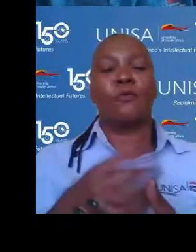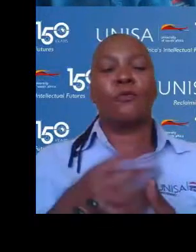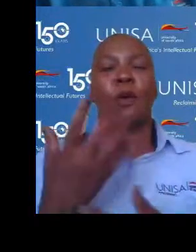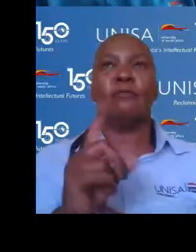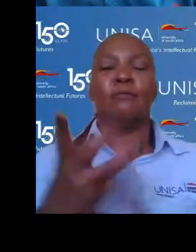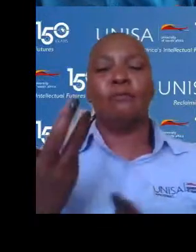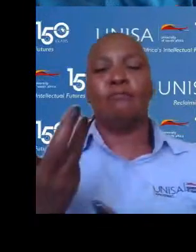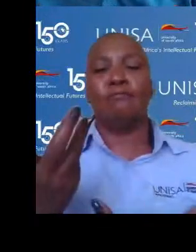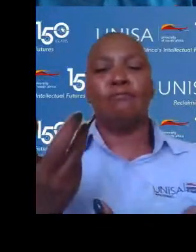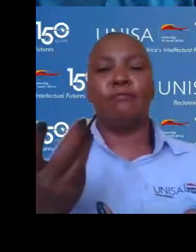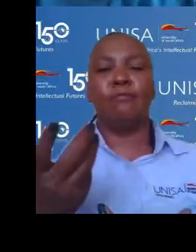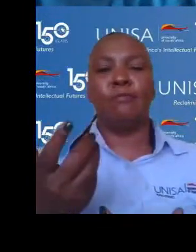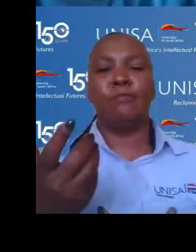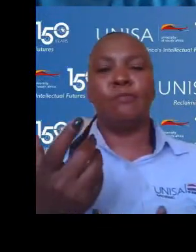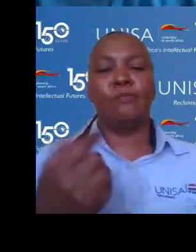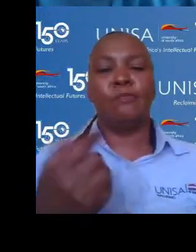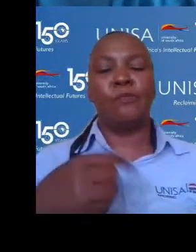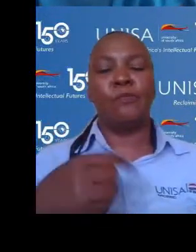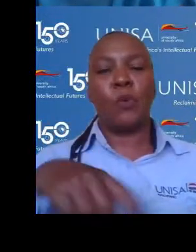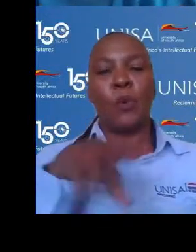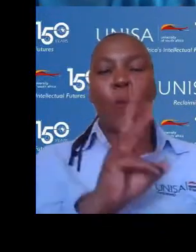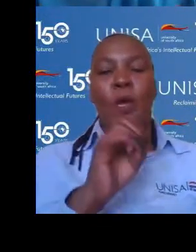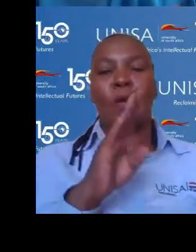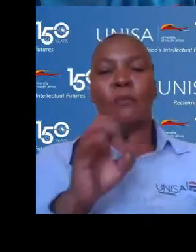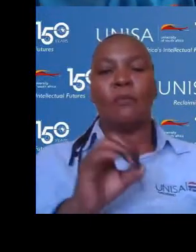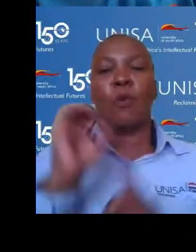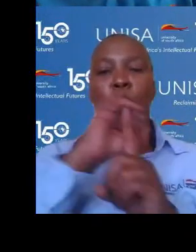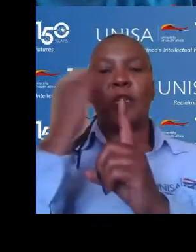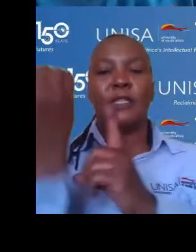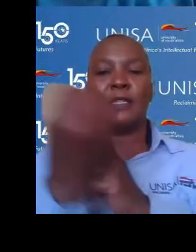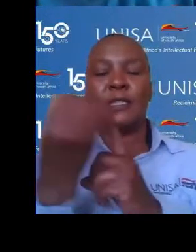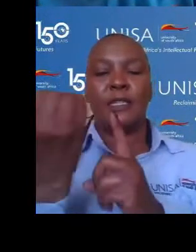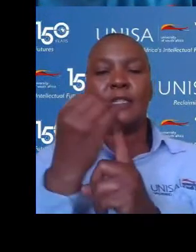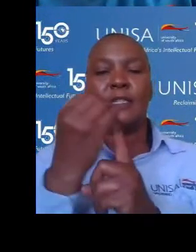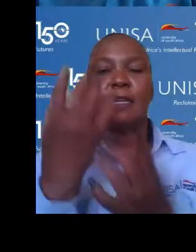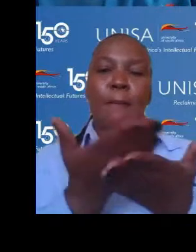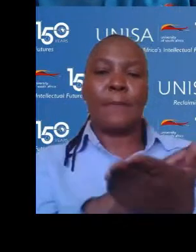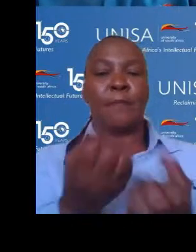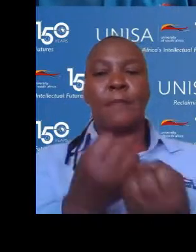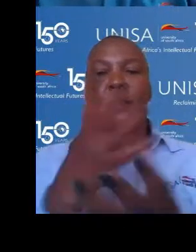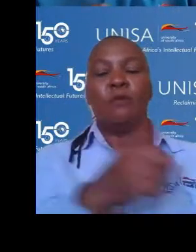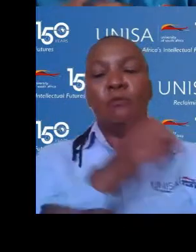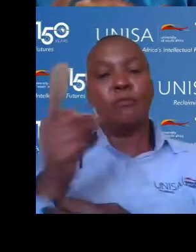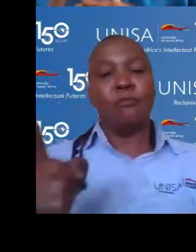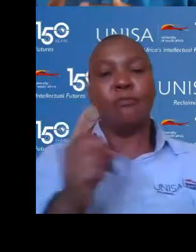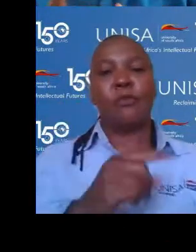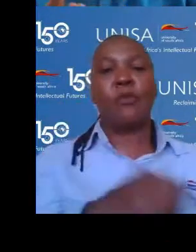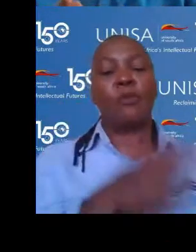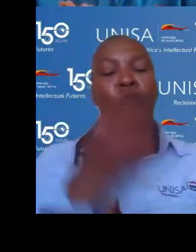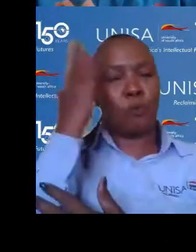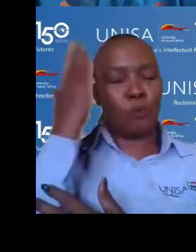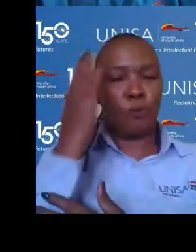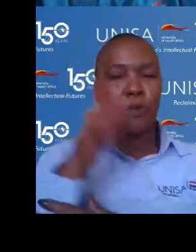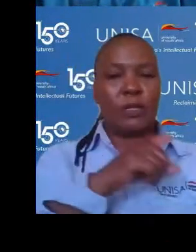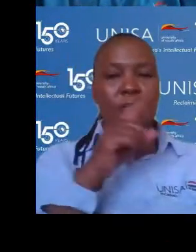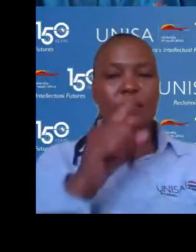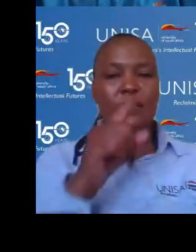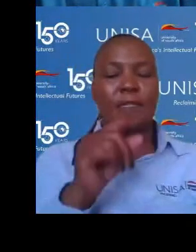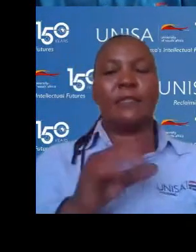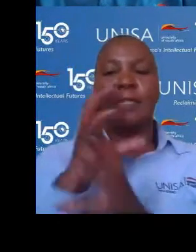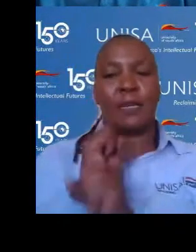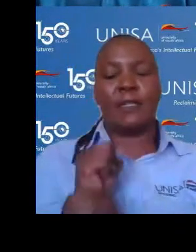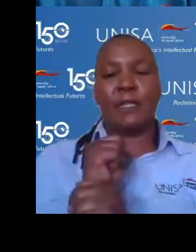a web orientation page. So many of you would be familiar with the retention unit and the first